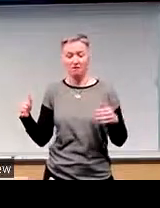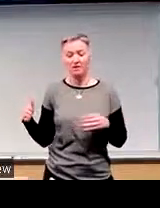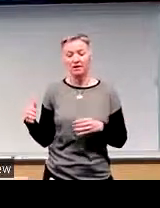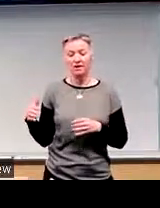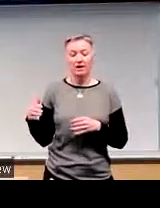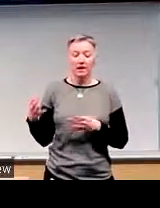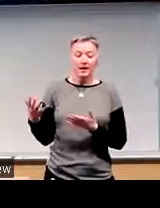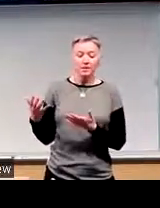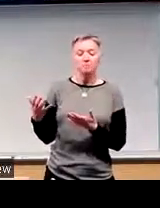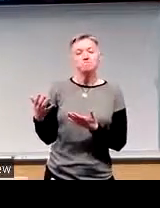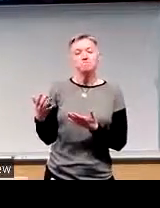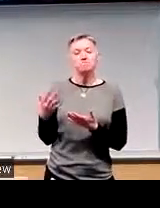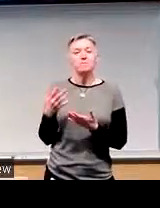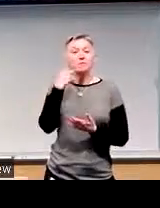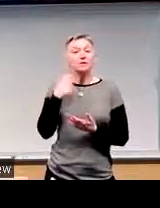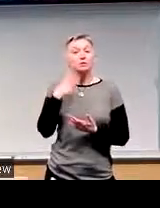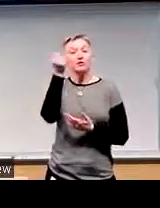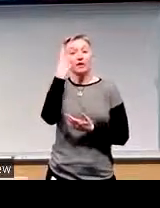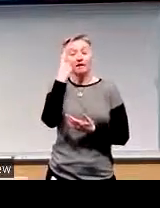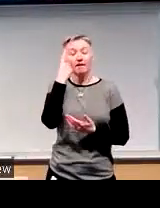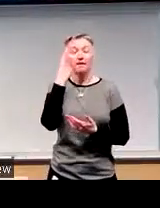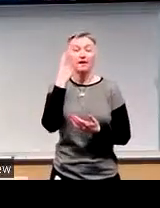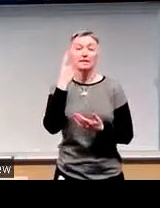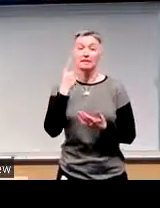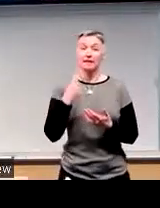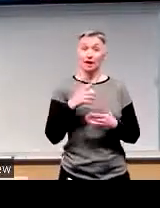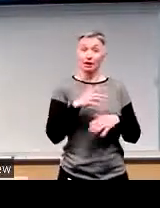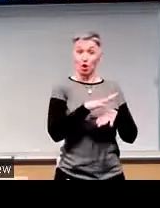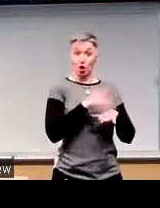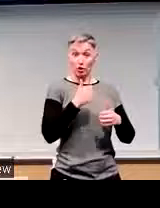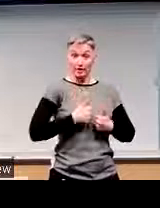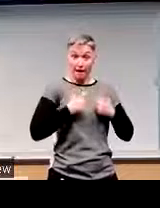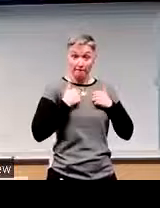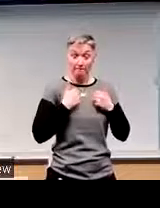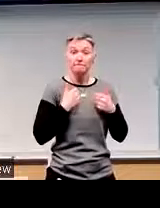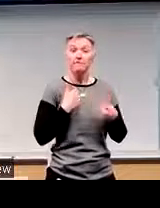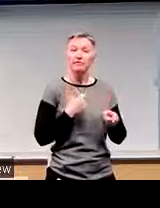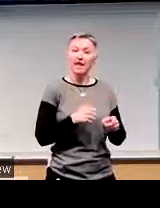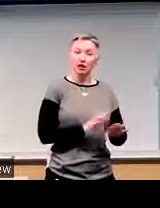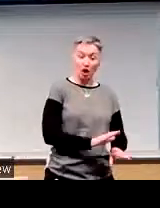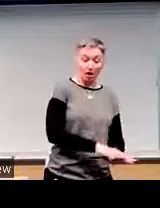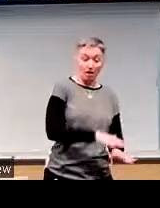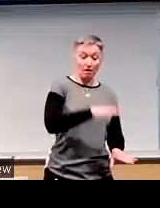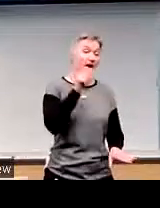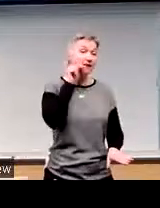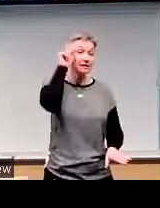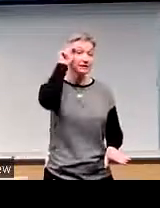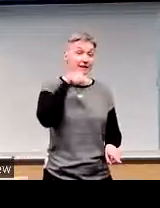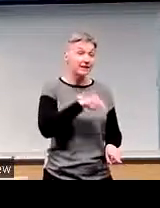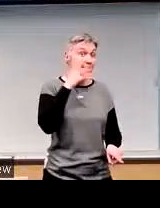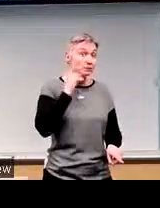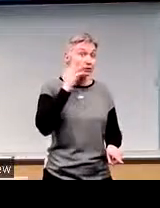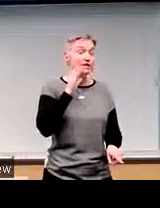with the understanding that various aspects of early life, childhood through adolescence, influence later life